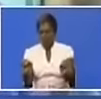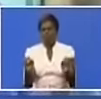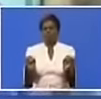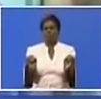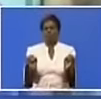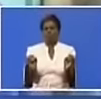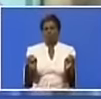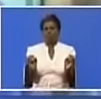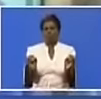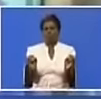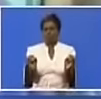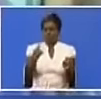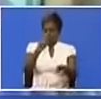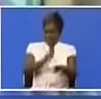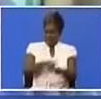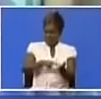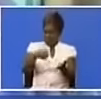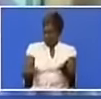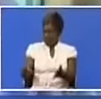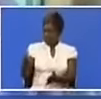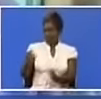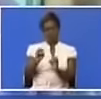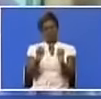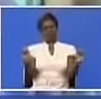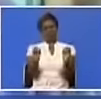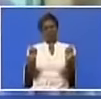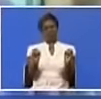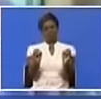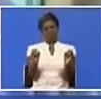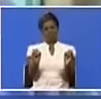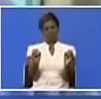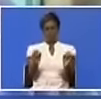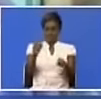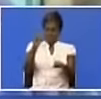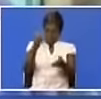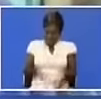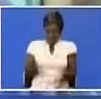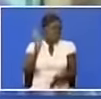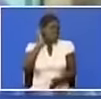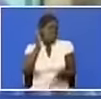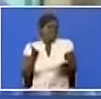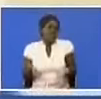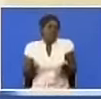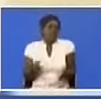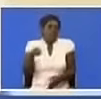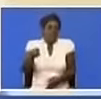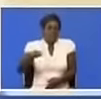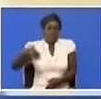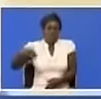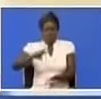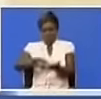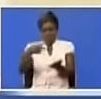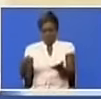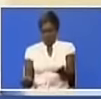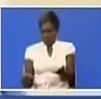Na hana kuaguka mara nyingine. Nisikio ni saa hiyo ninasikia ati naagukaga. And